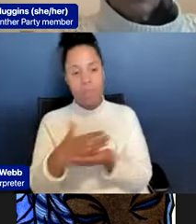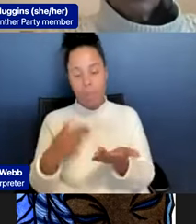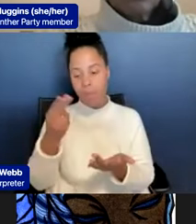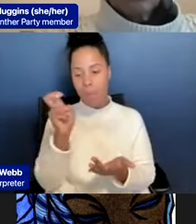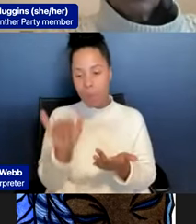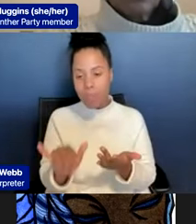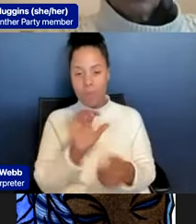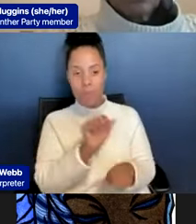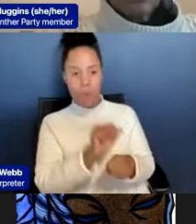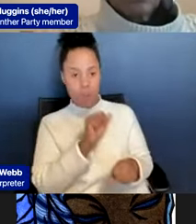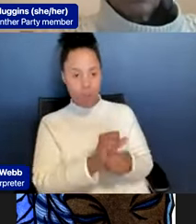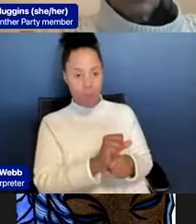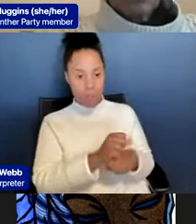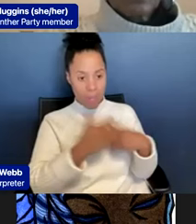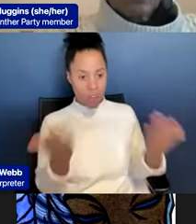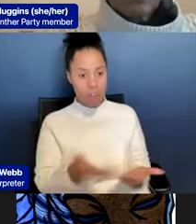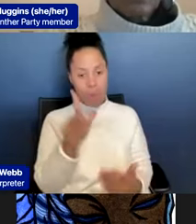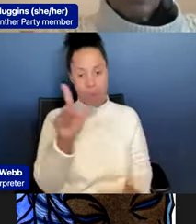century.